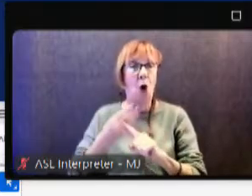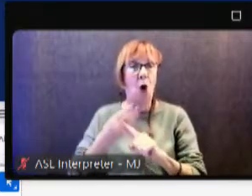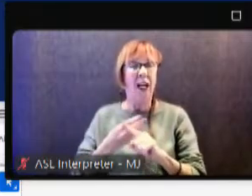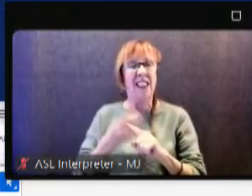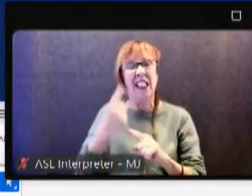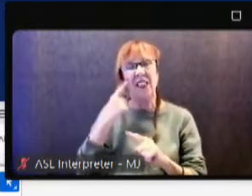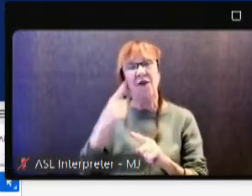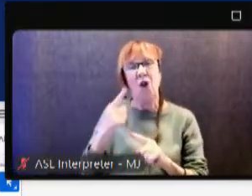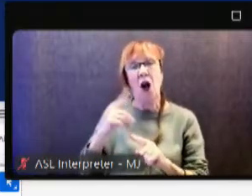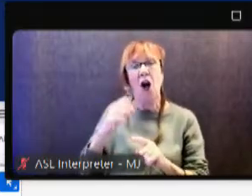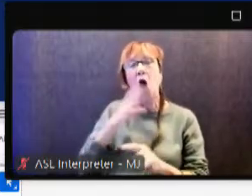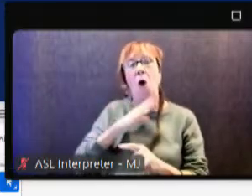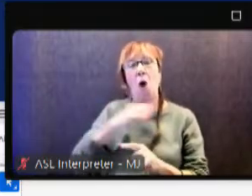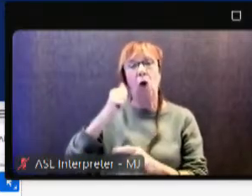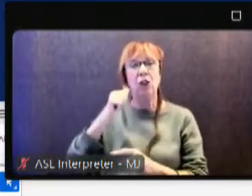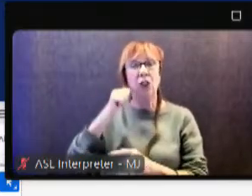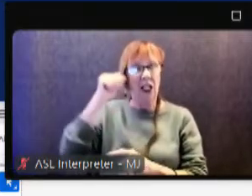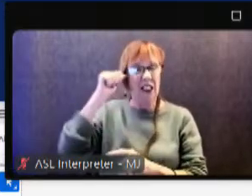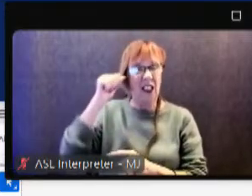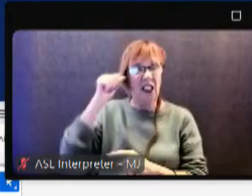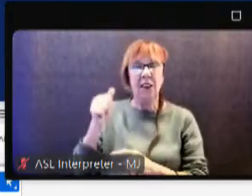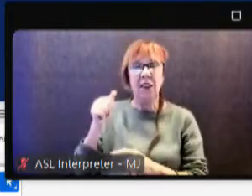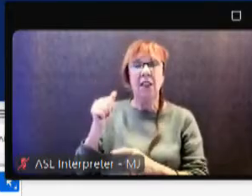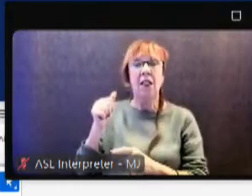their existing